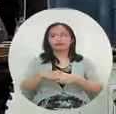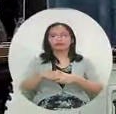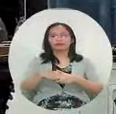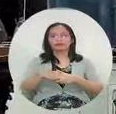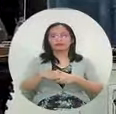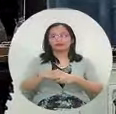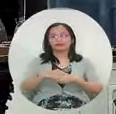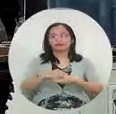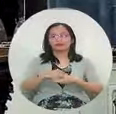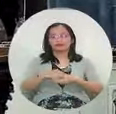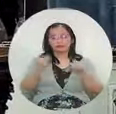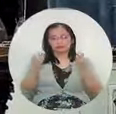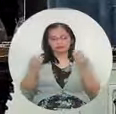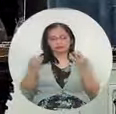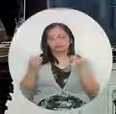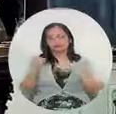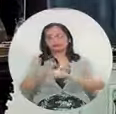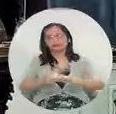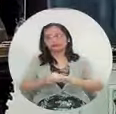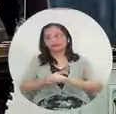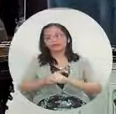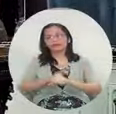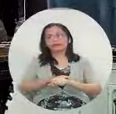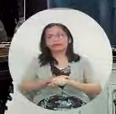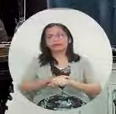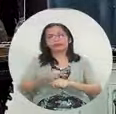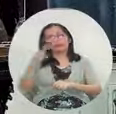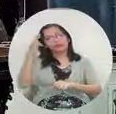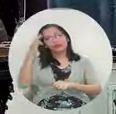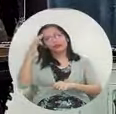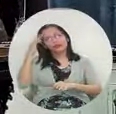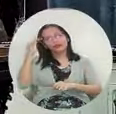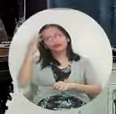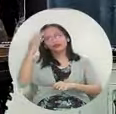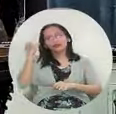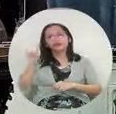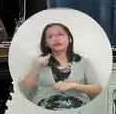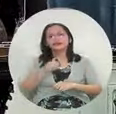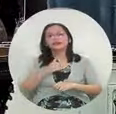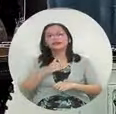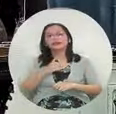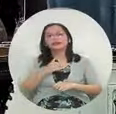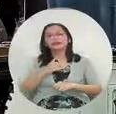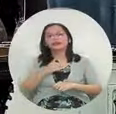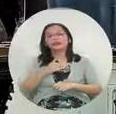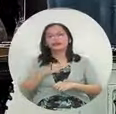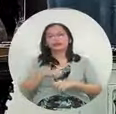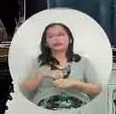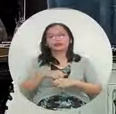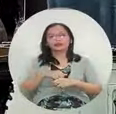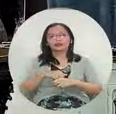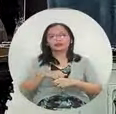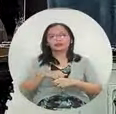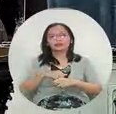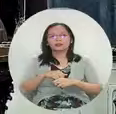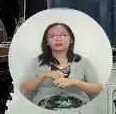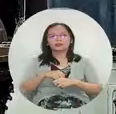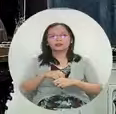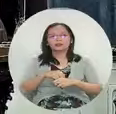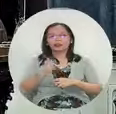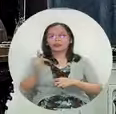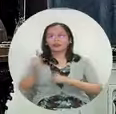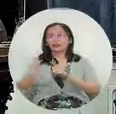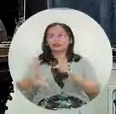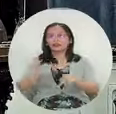Tiaw mo na. And many times, the reason why some unbelievers do not get saved is because of the